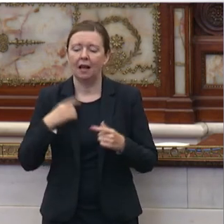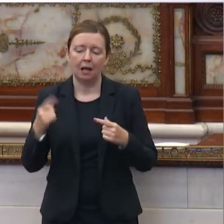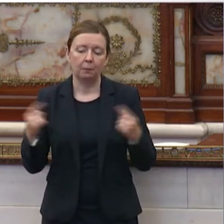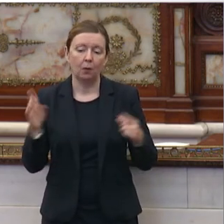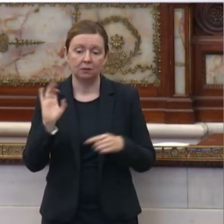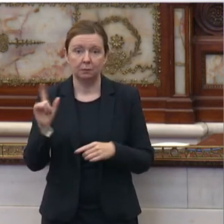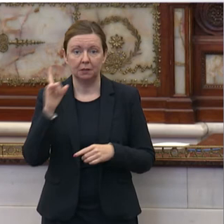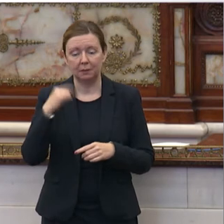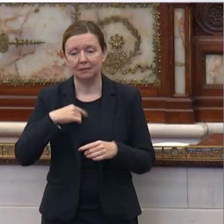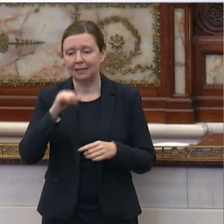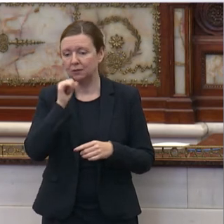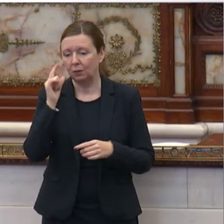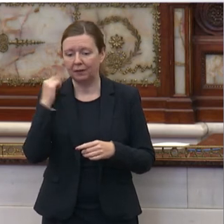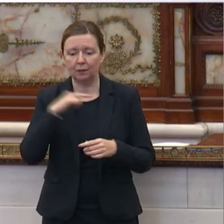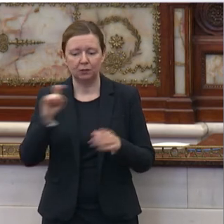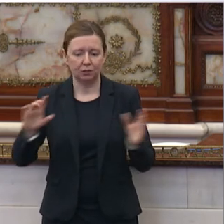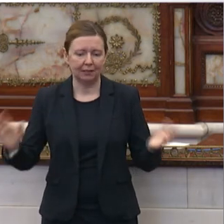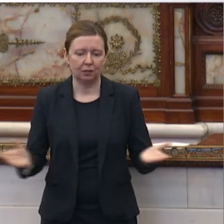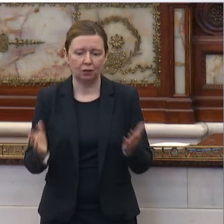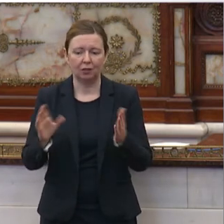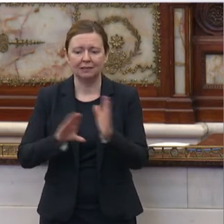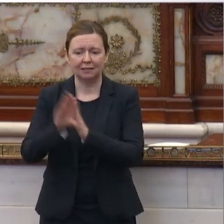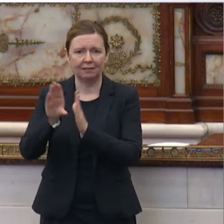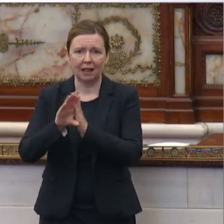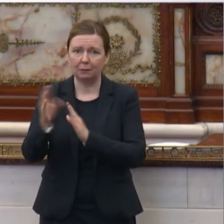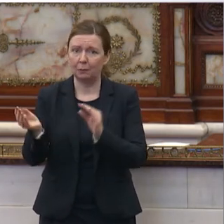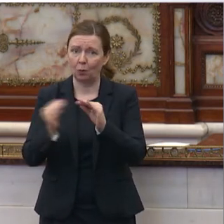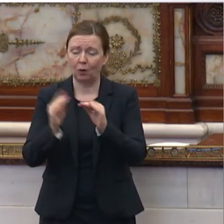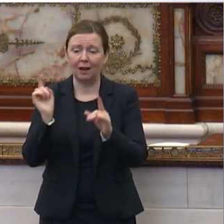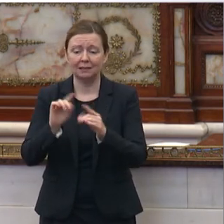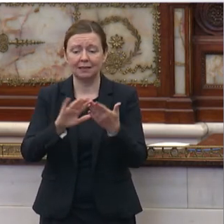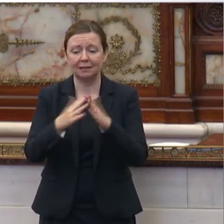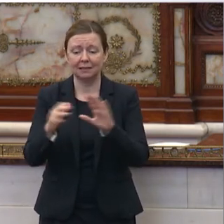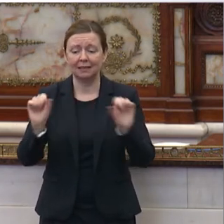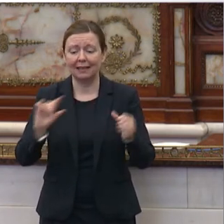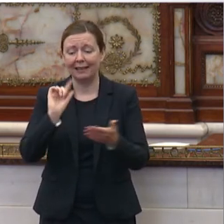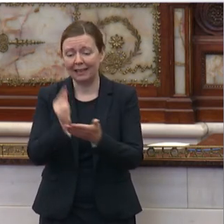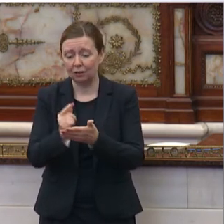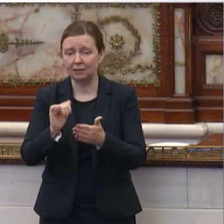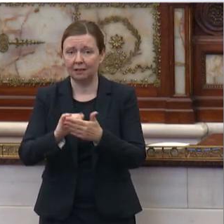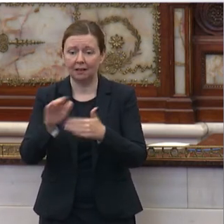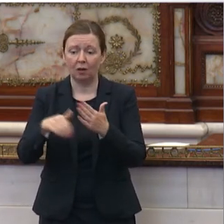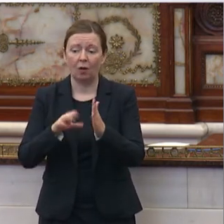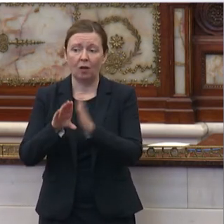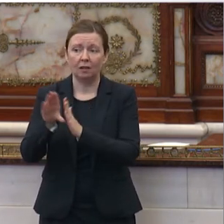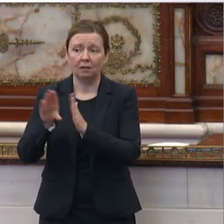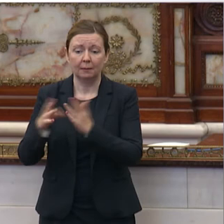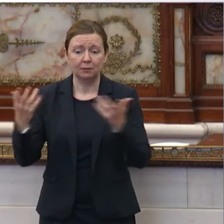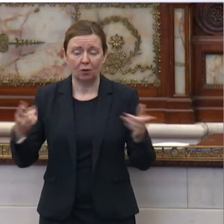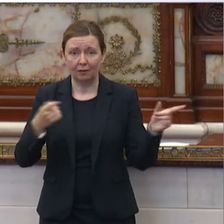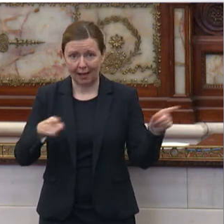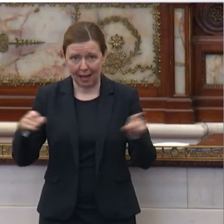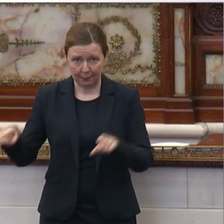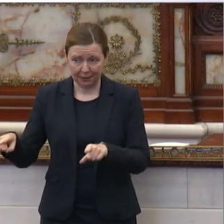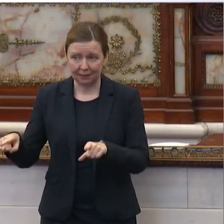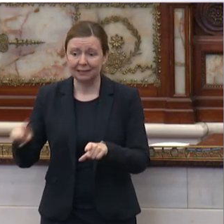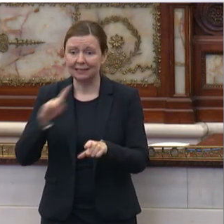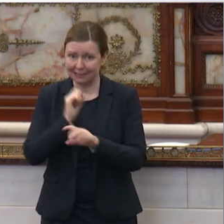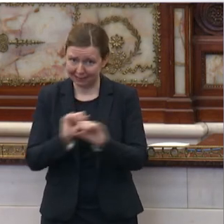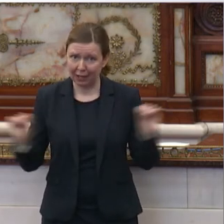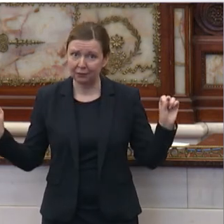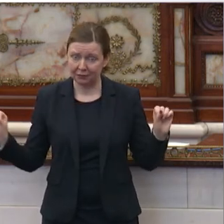because I think we shouldn't encourage development even further until the city can guarantee that all the developments already taking place is